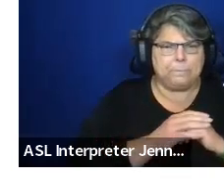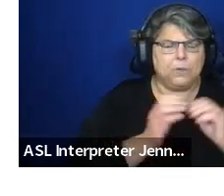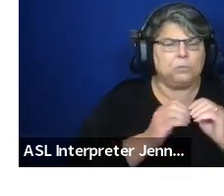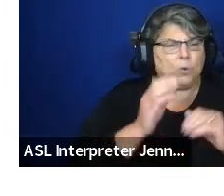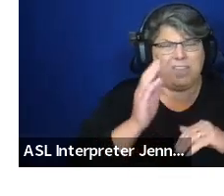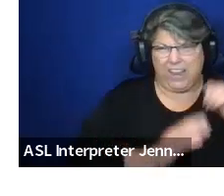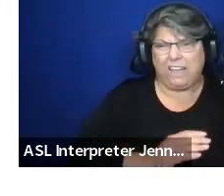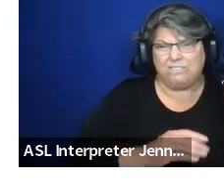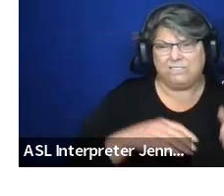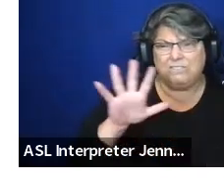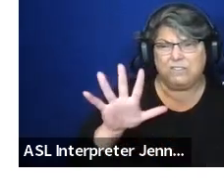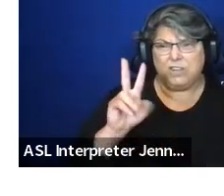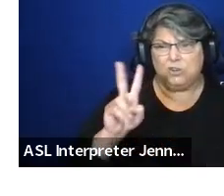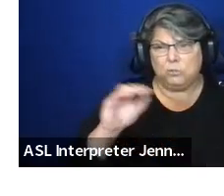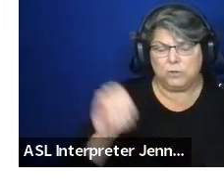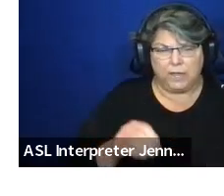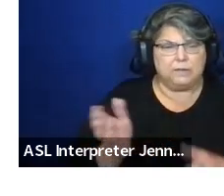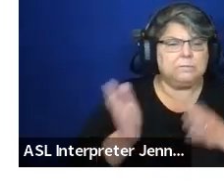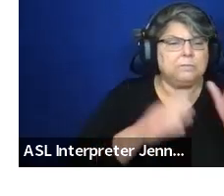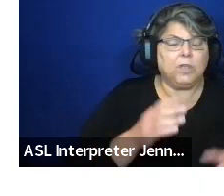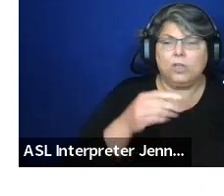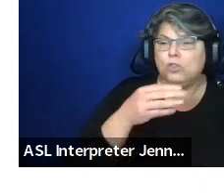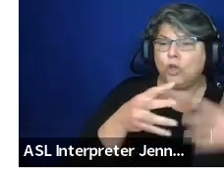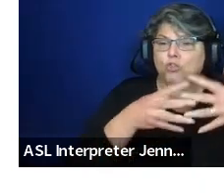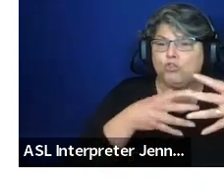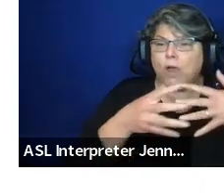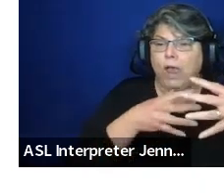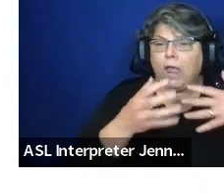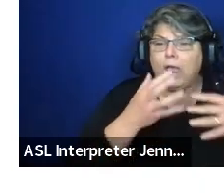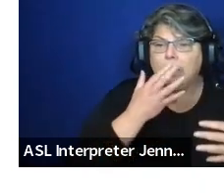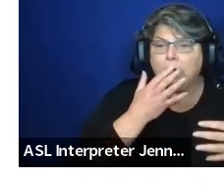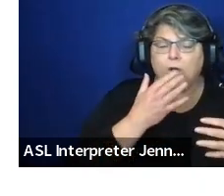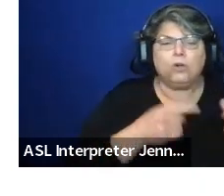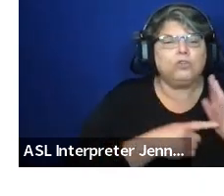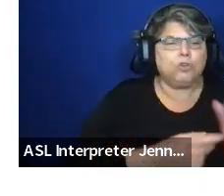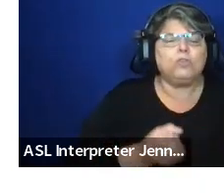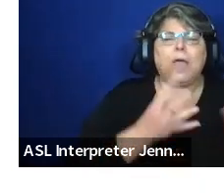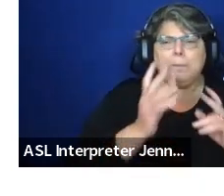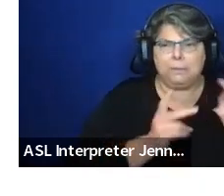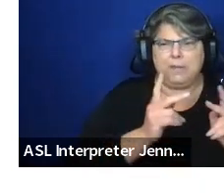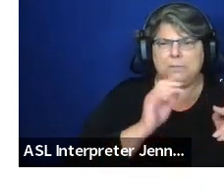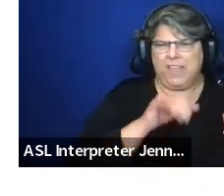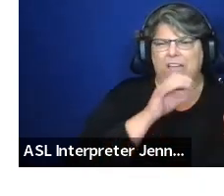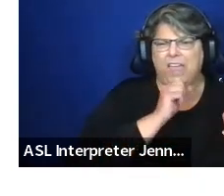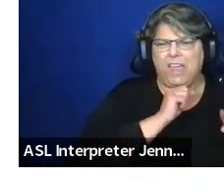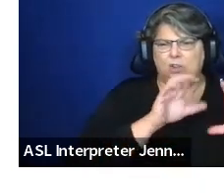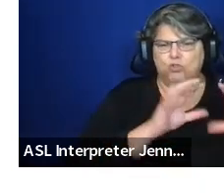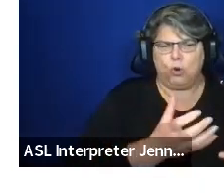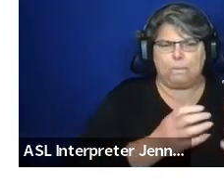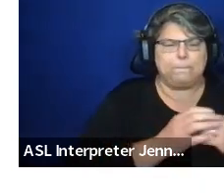52%. The gray bar represents a proportion of this age group in the population. So we can